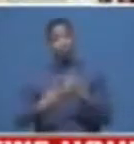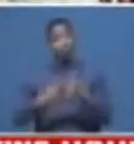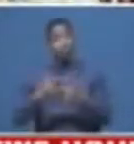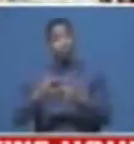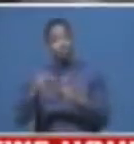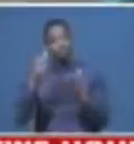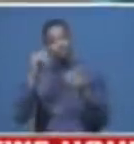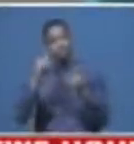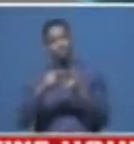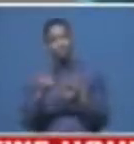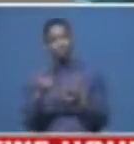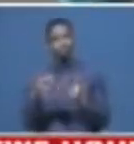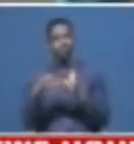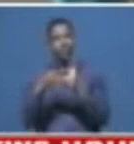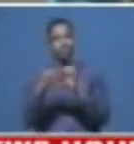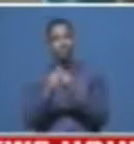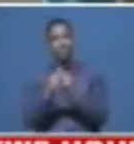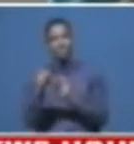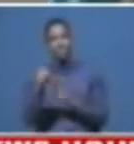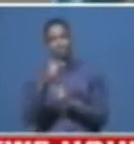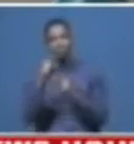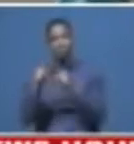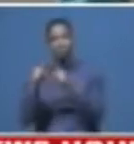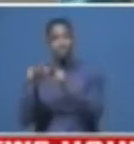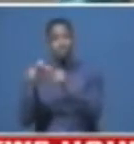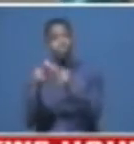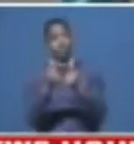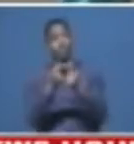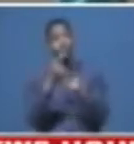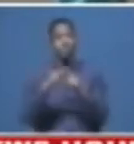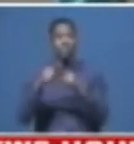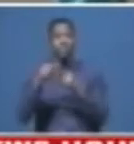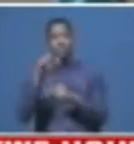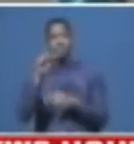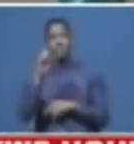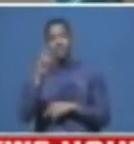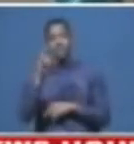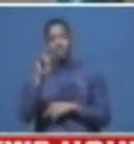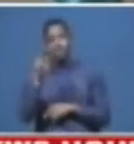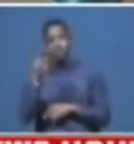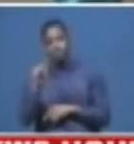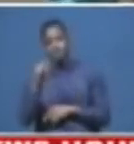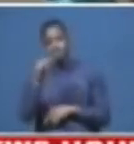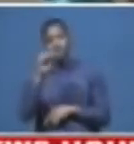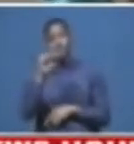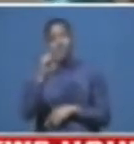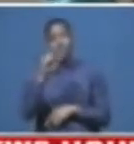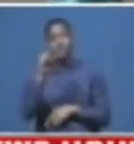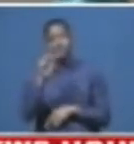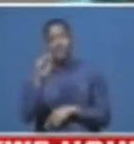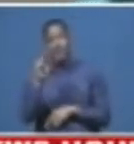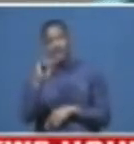are expected to collaborate with their counterparts from Sierra Leone and Tanzania,